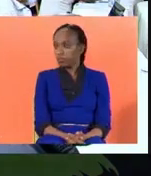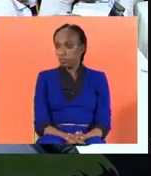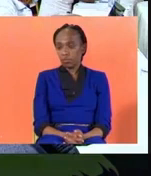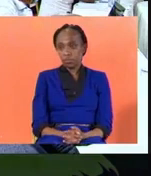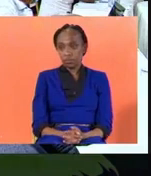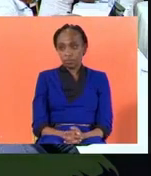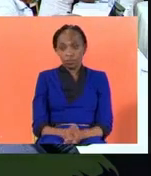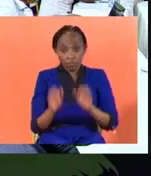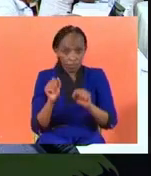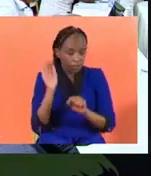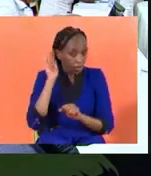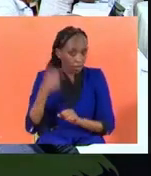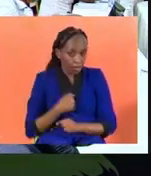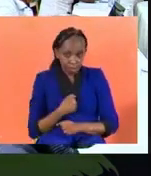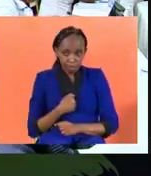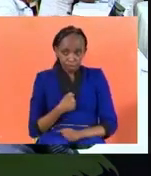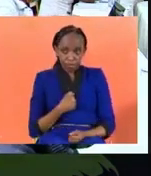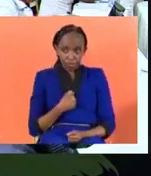Can you hear me?